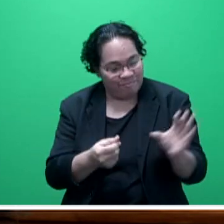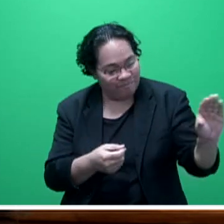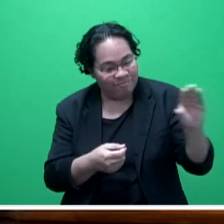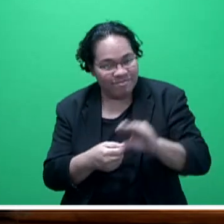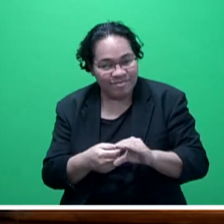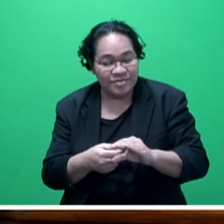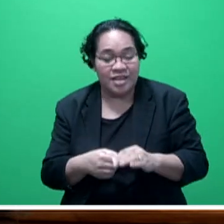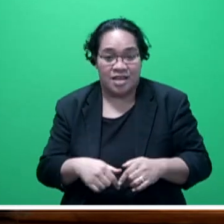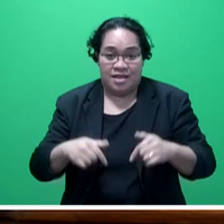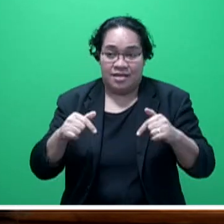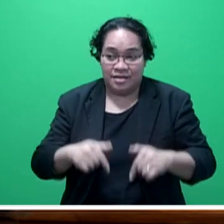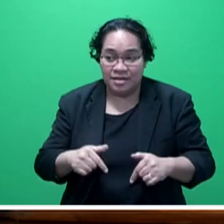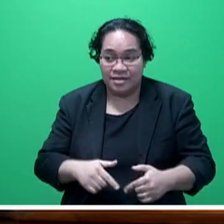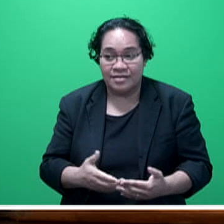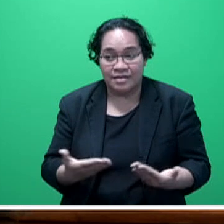this point,